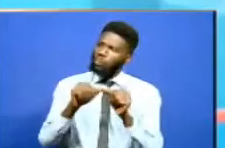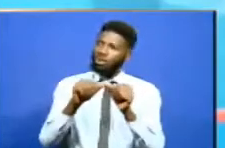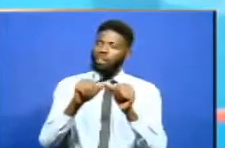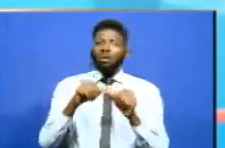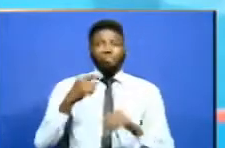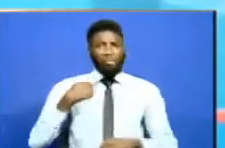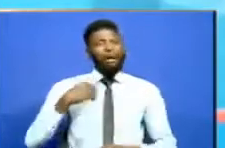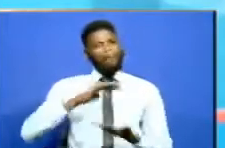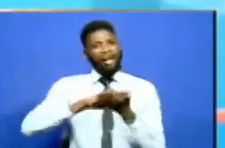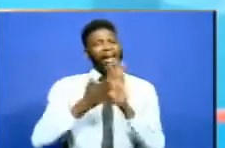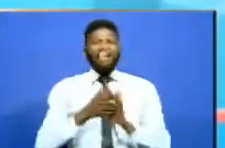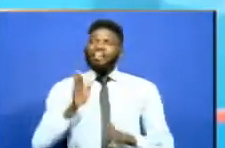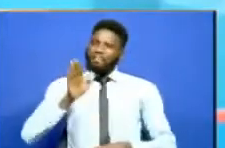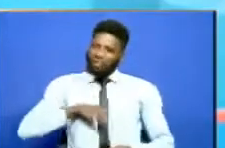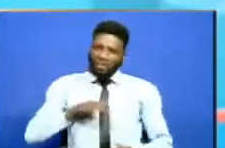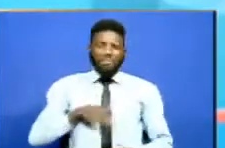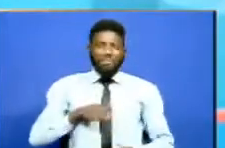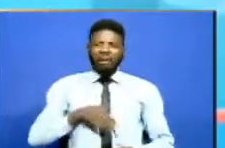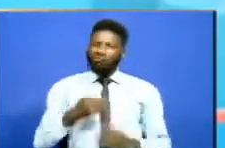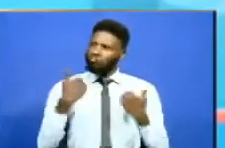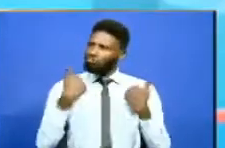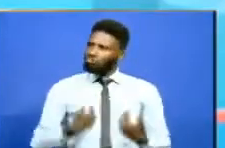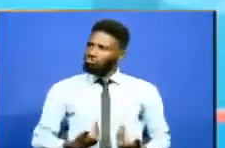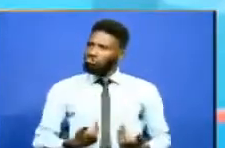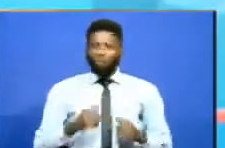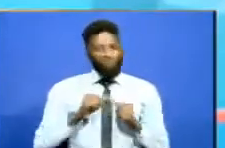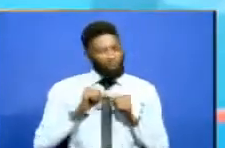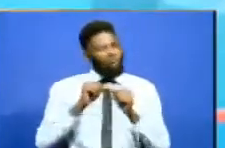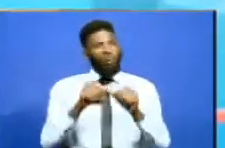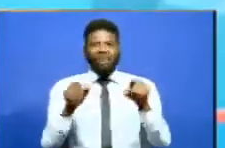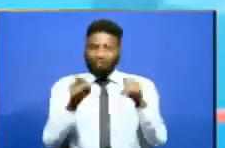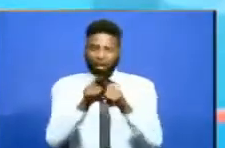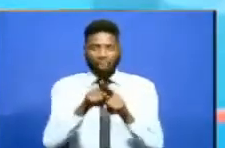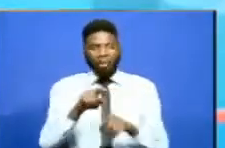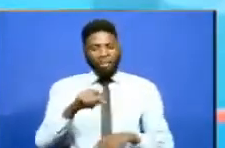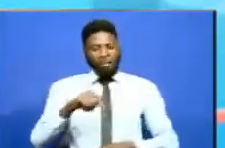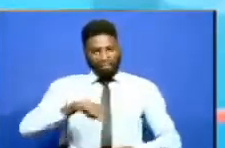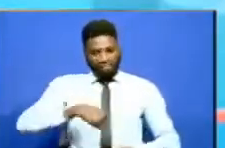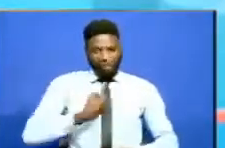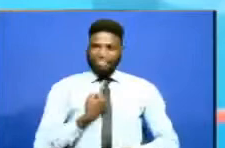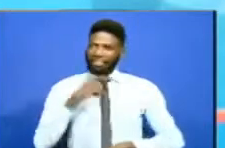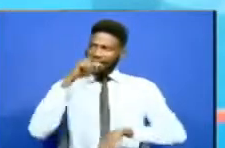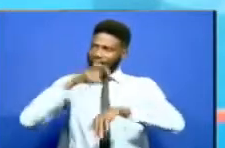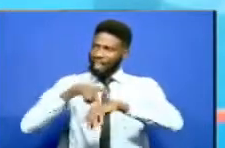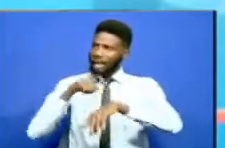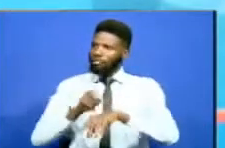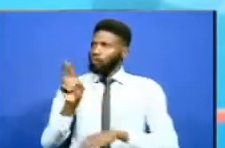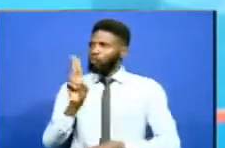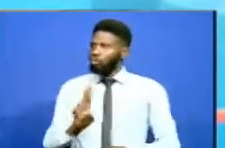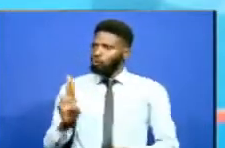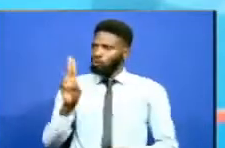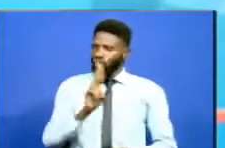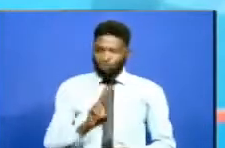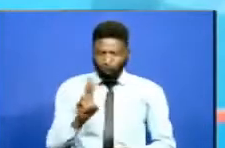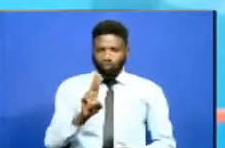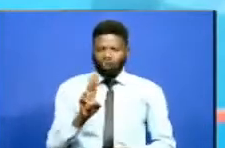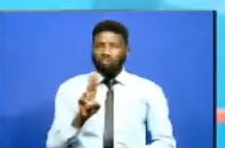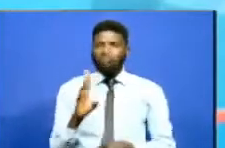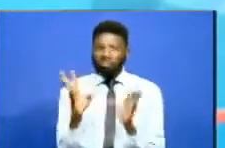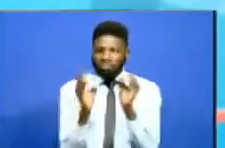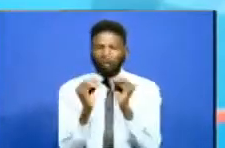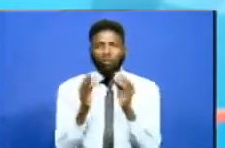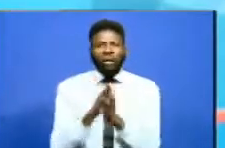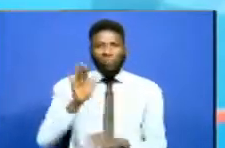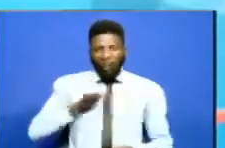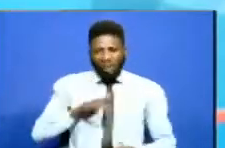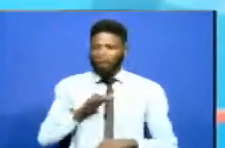and the woman, and I am still the female and the woman that I am. I took my time to come low to these women, explain to